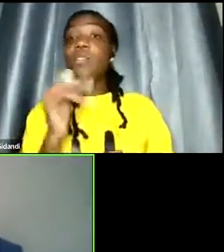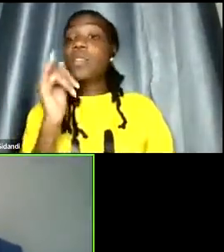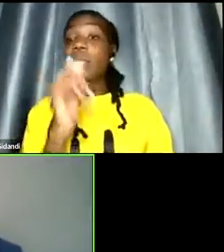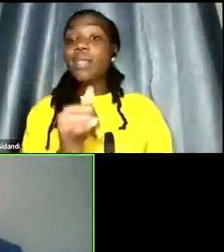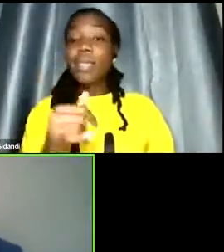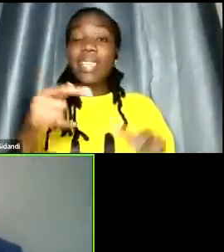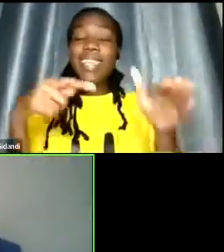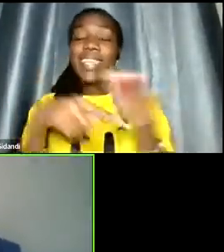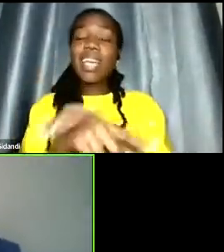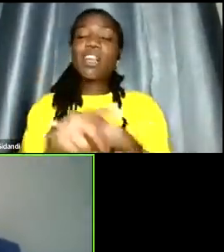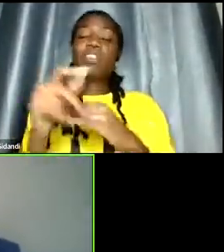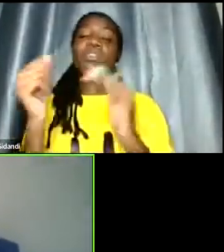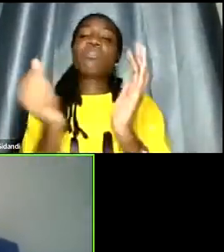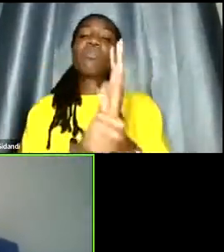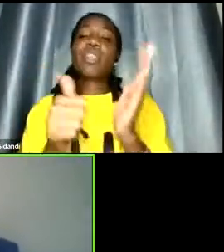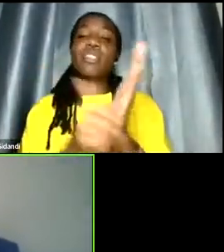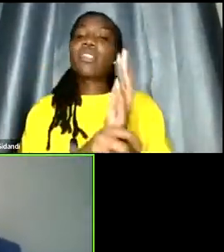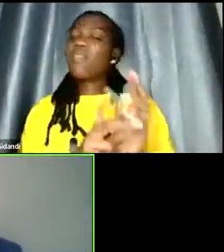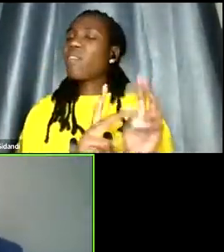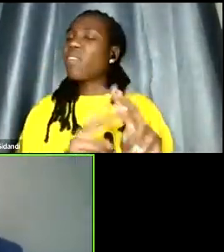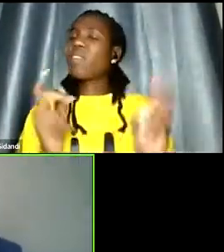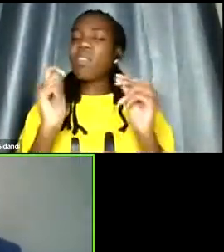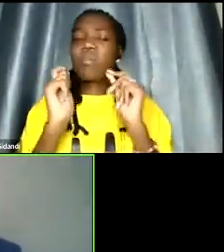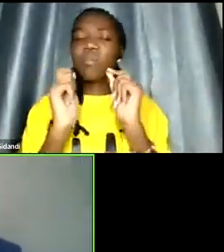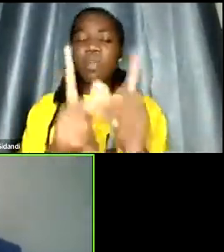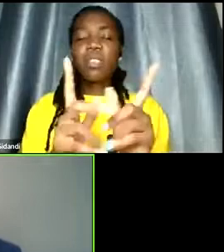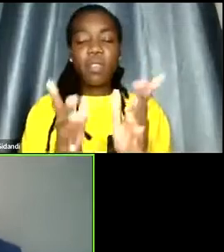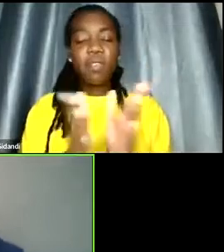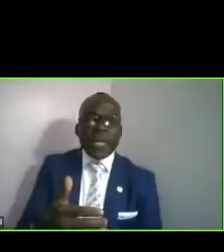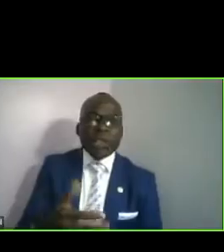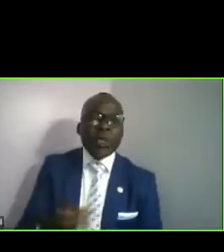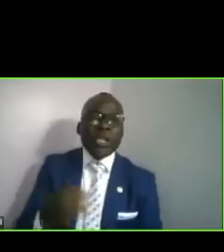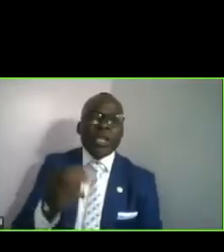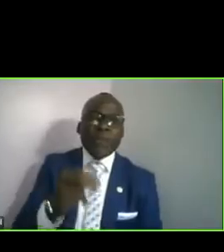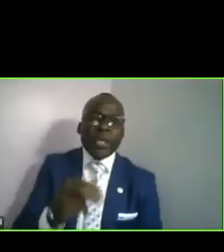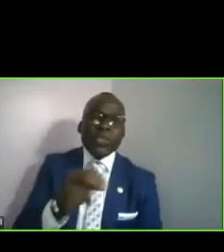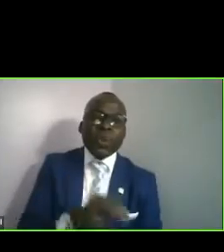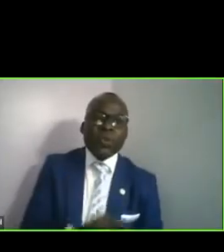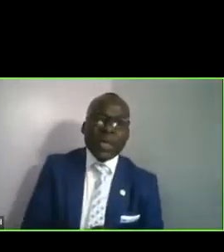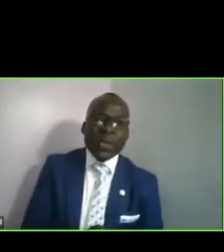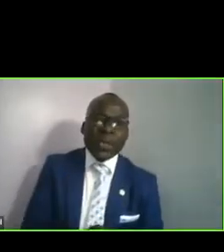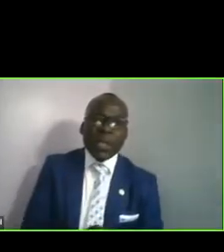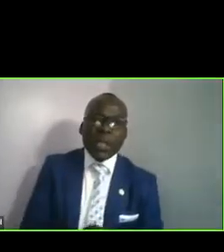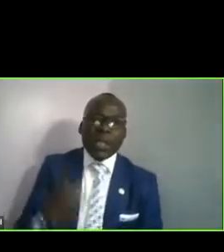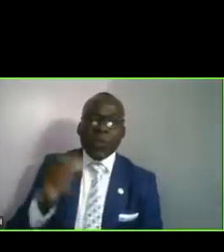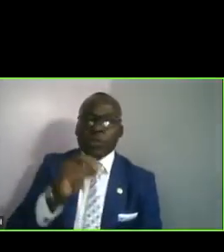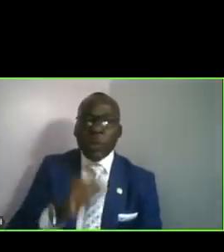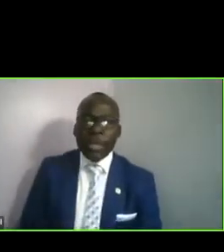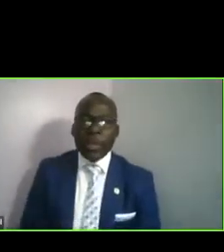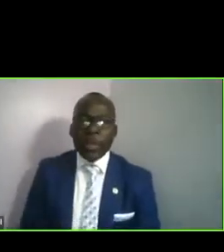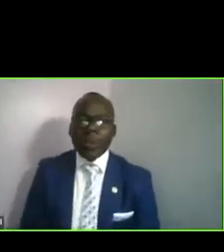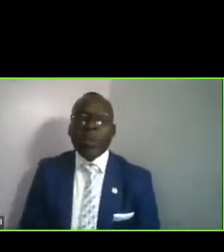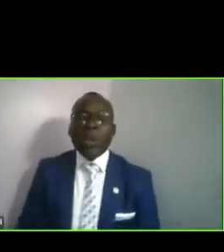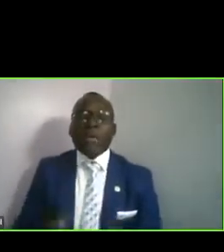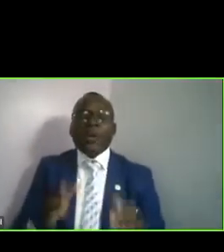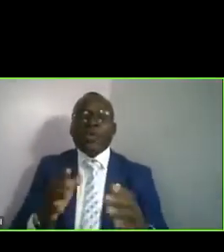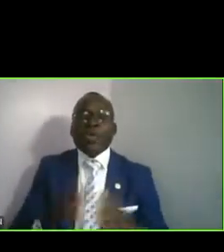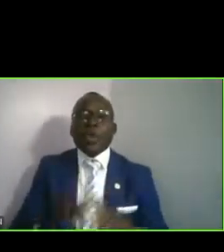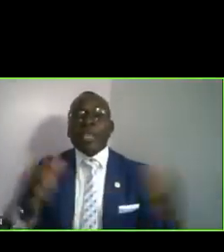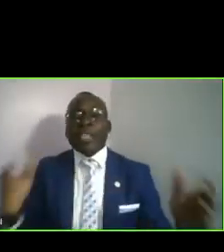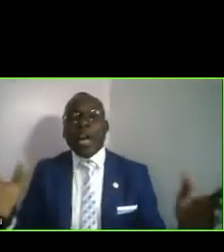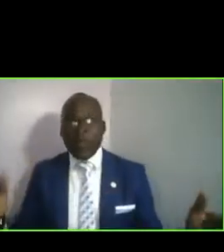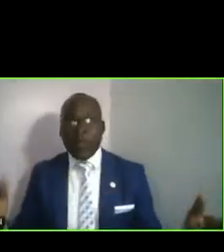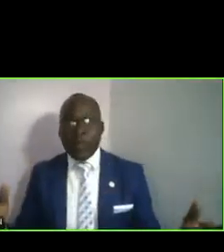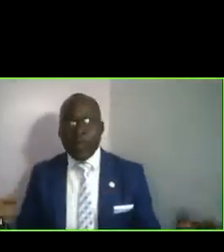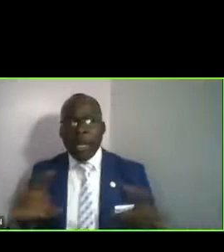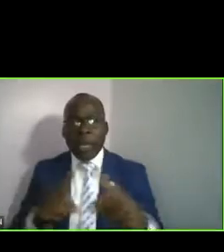It's very, very expensive and costly for joiners to leave the organization within the first 12 months of joining. We call that